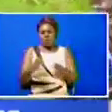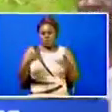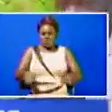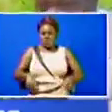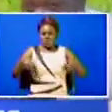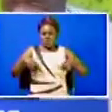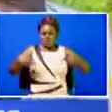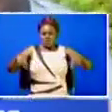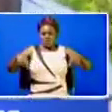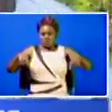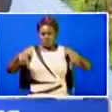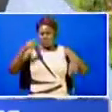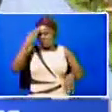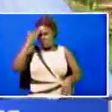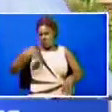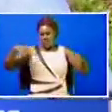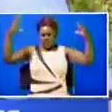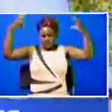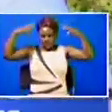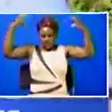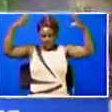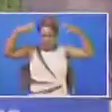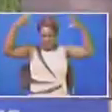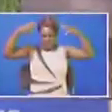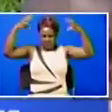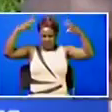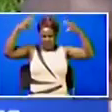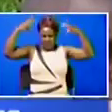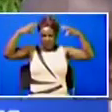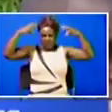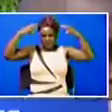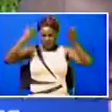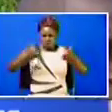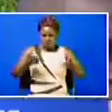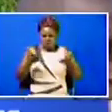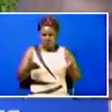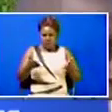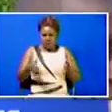living in fear following the heavy rains pounding in the country. Like today